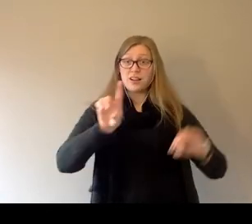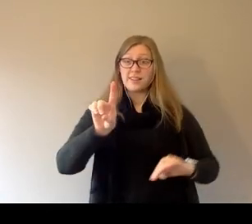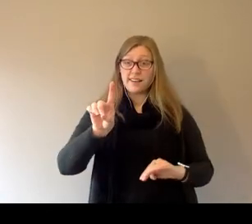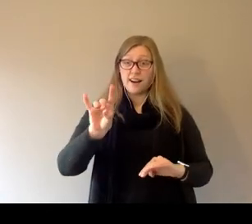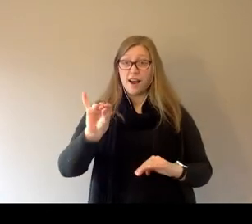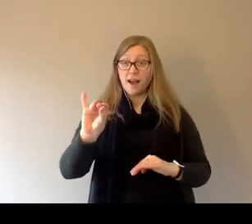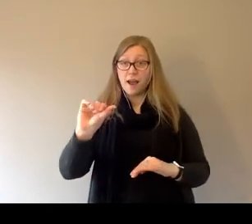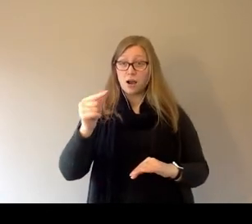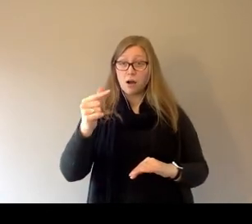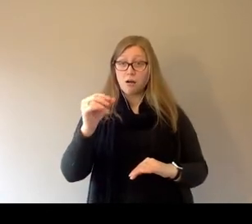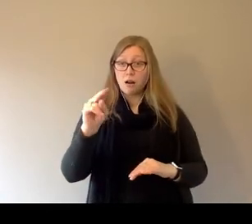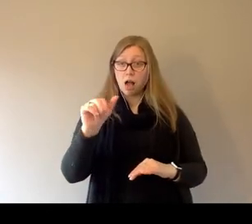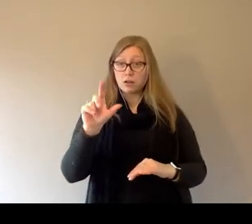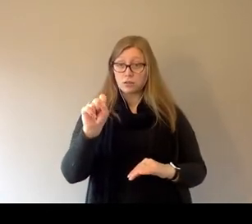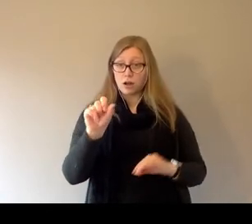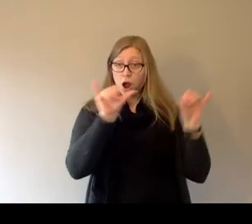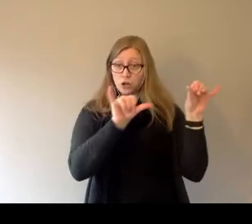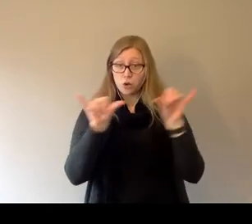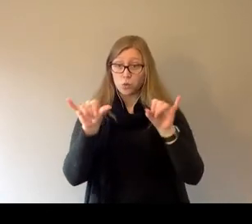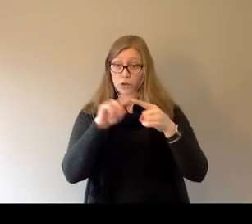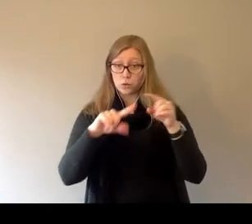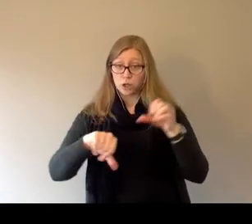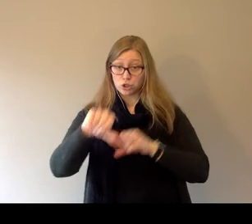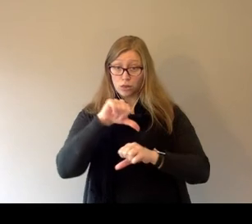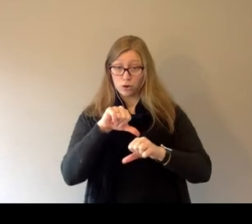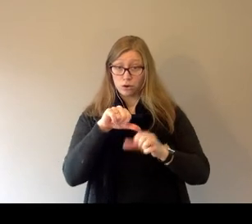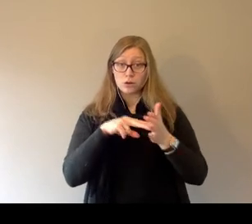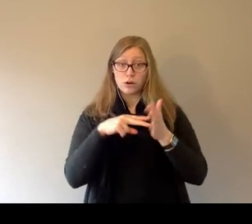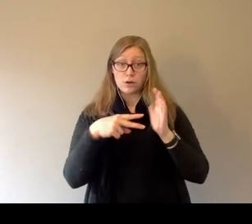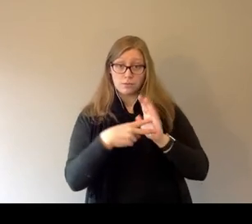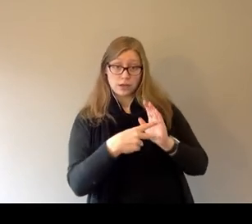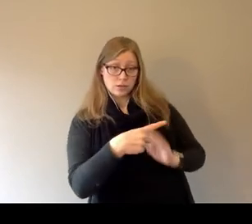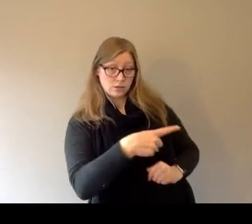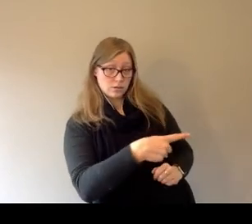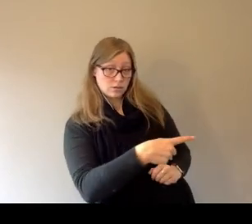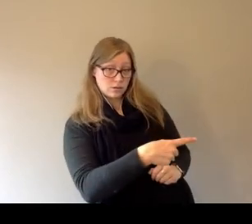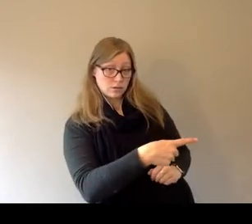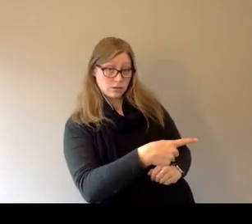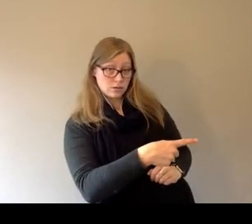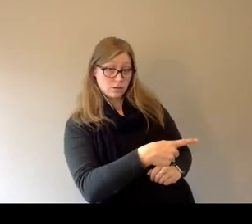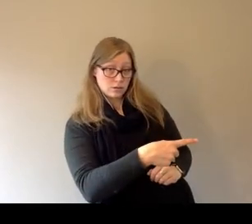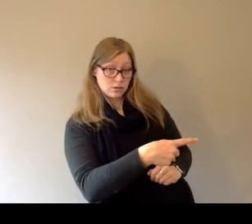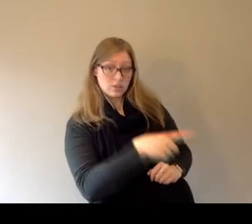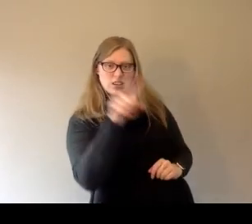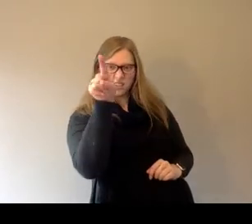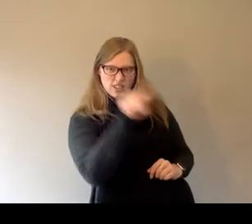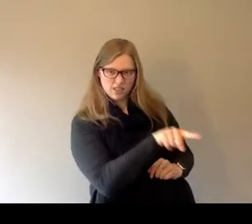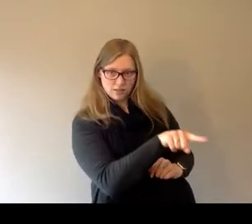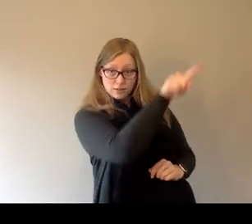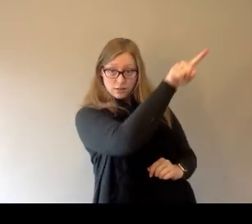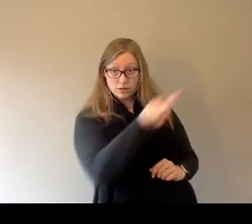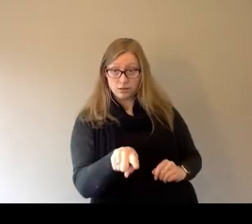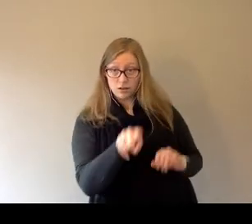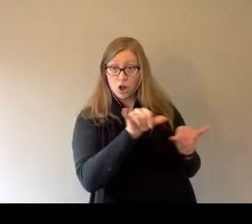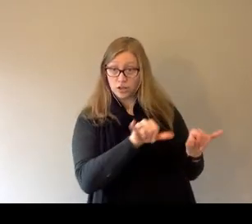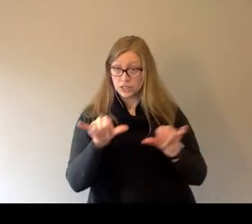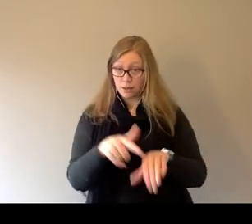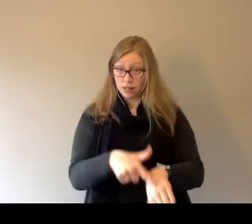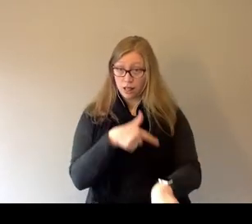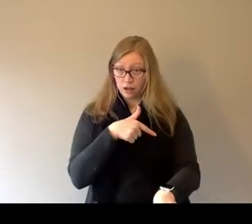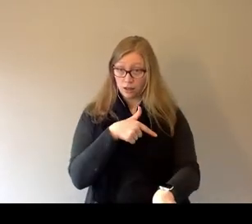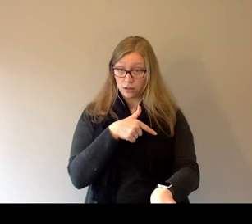they're congruent. And so I want to show that this length is the same as this length. And you can see below I split it